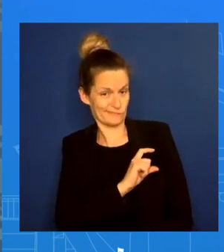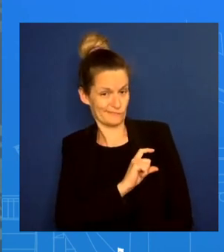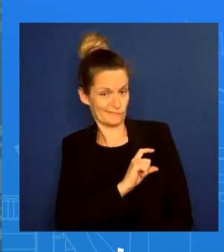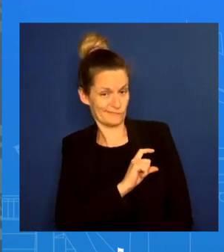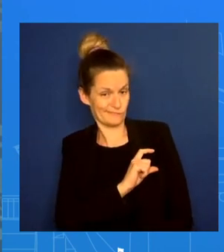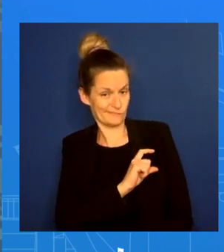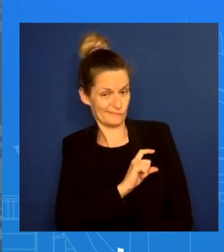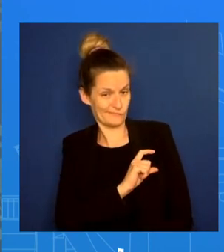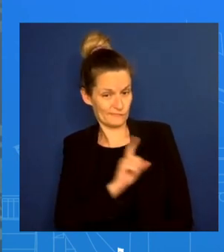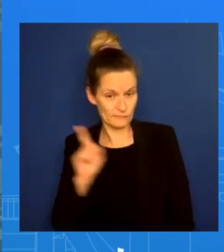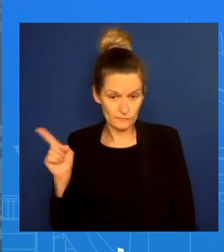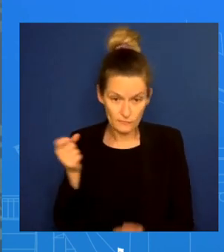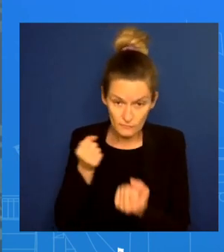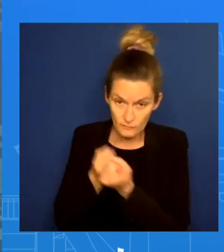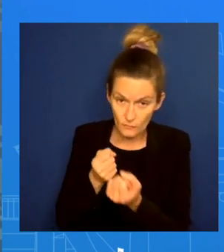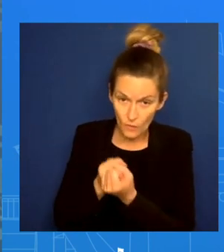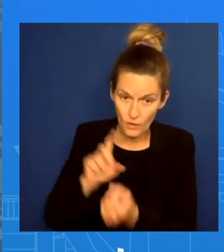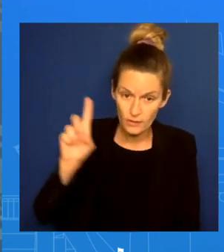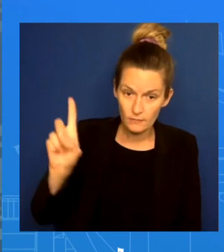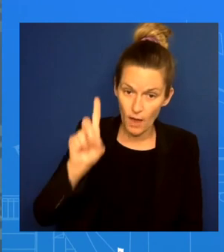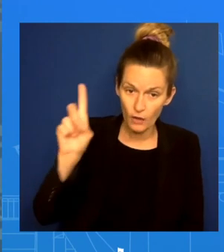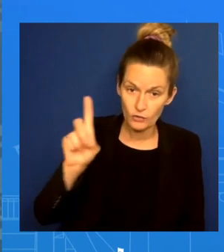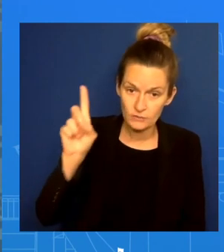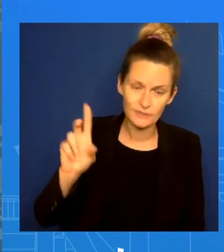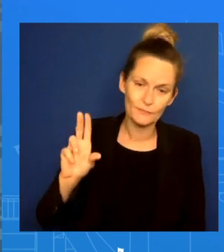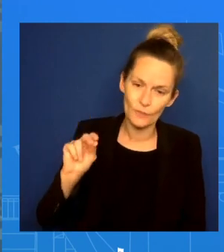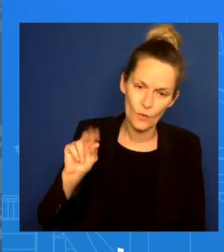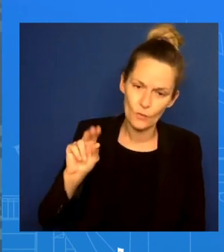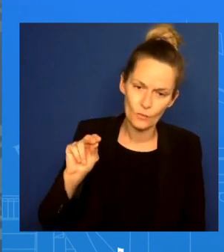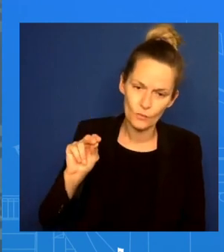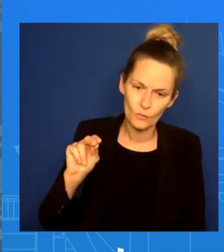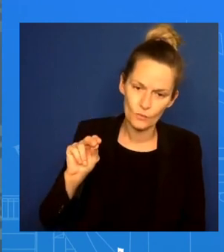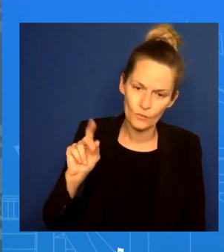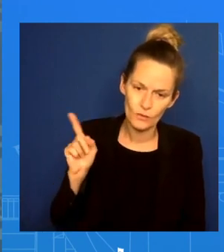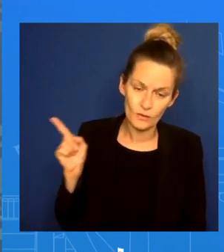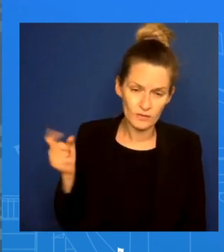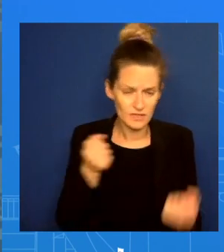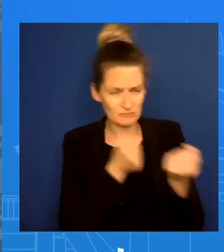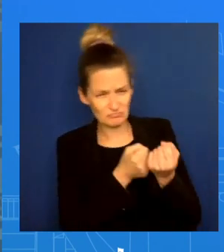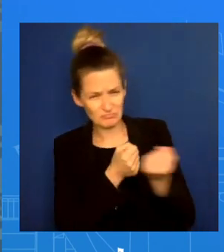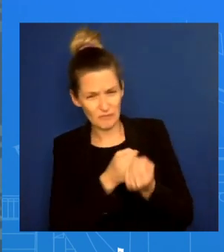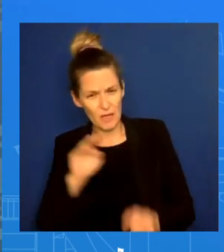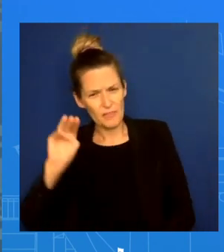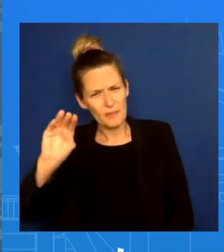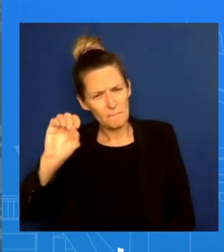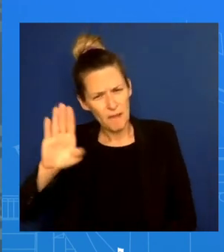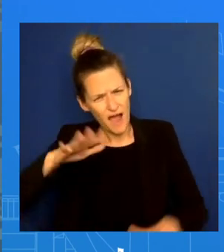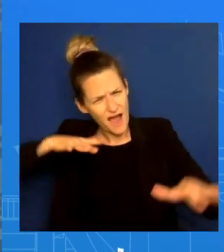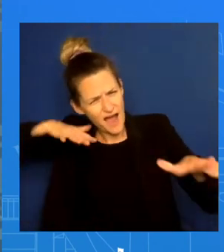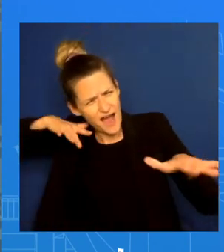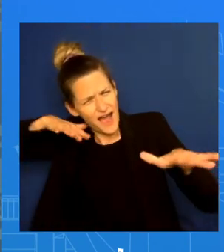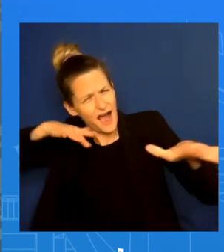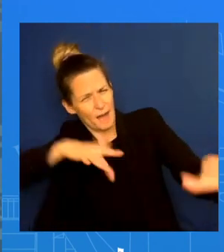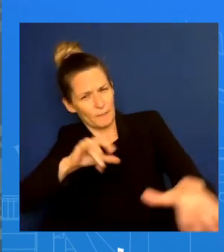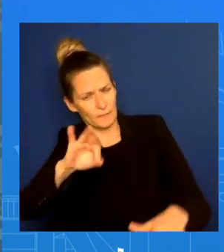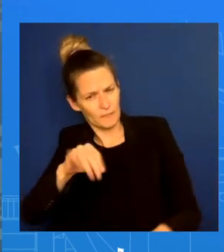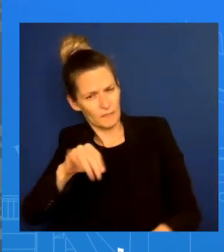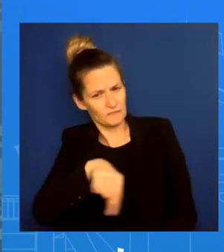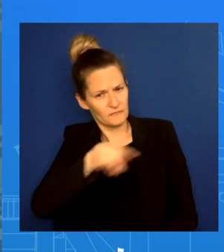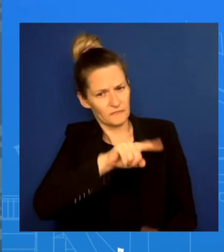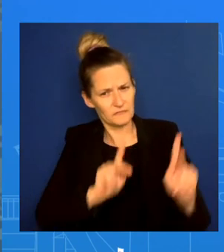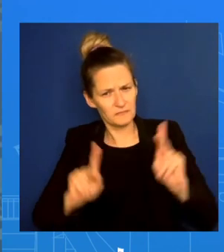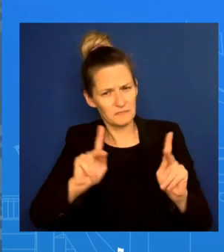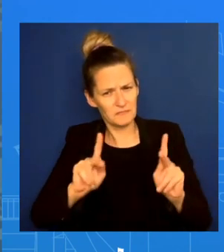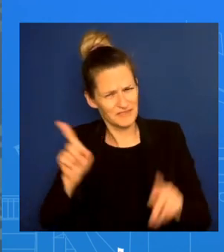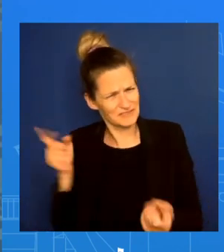stood on the side of the mob. And so that is what the president wants to make very clear, is that we had, we had law enforcement that